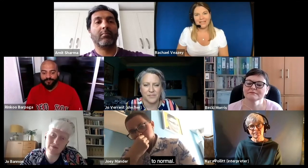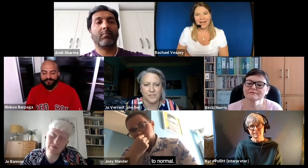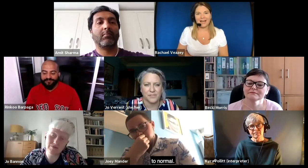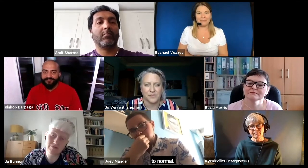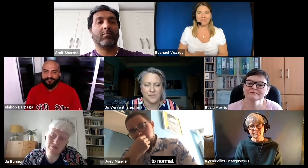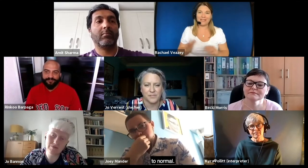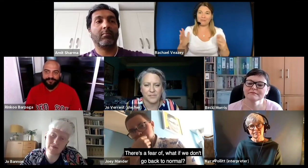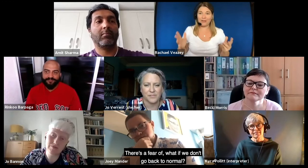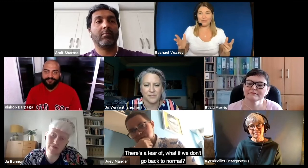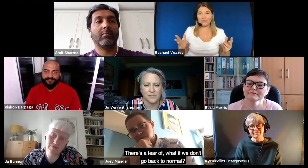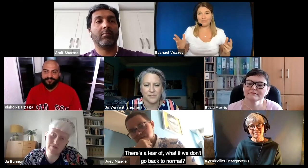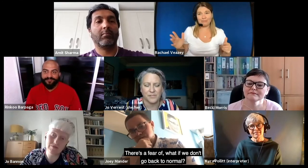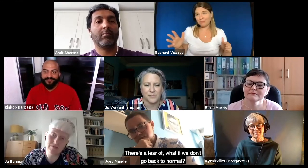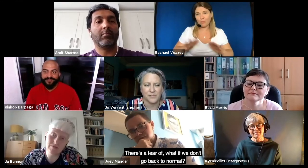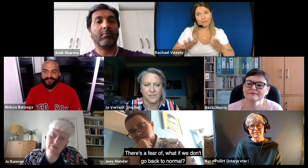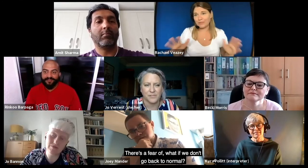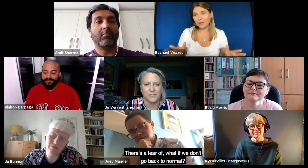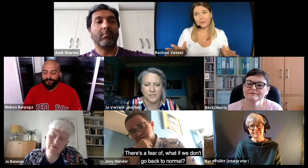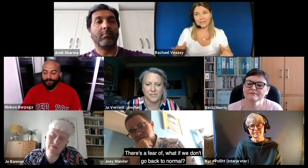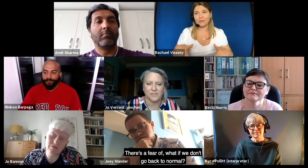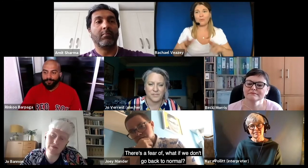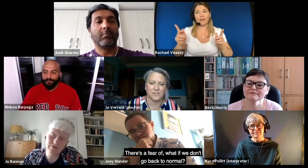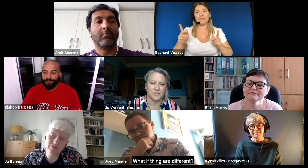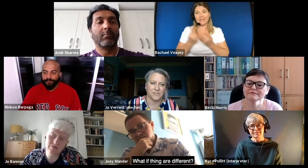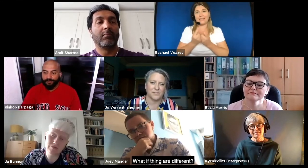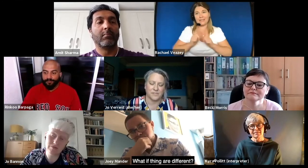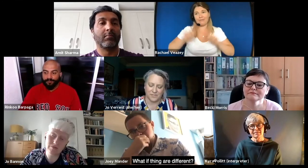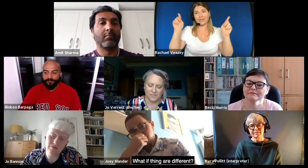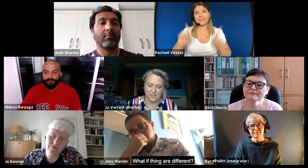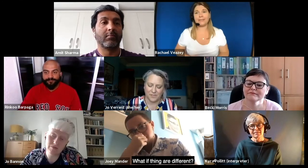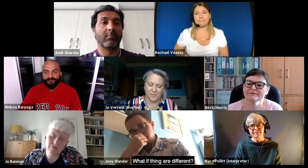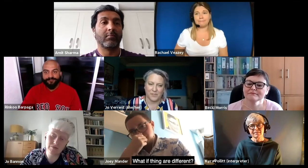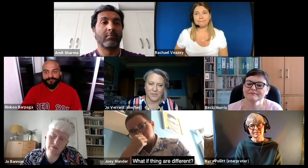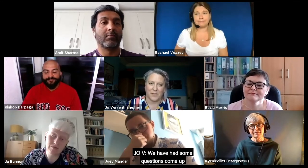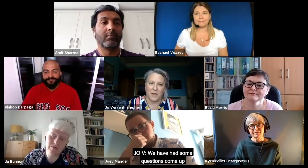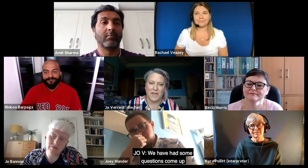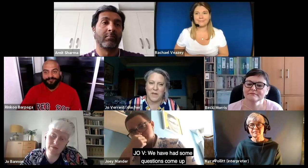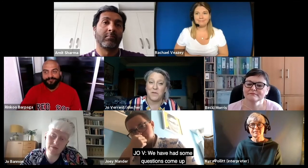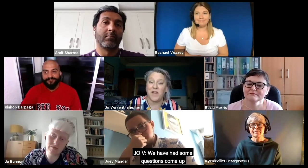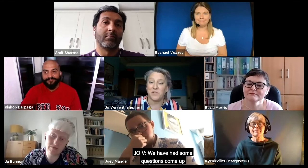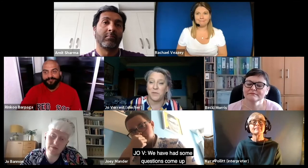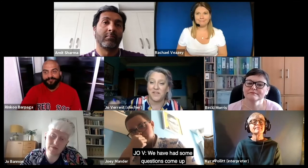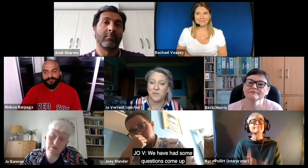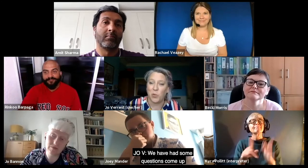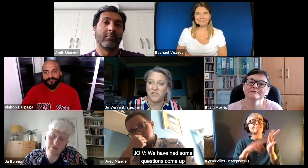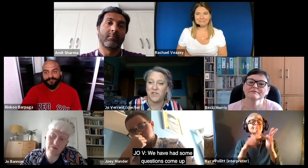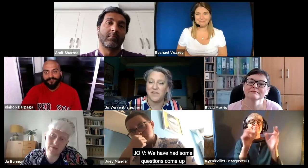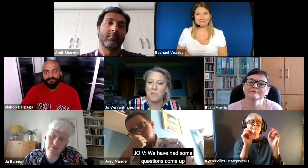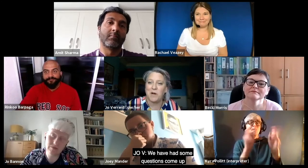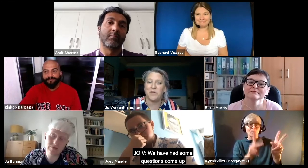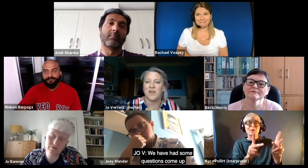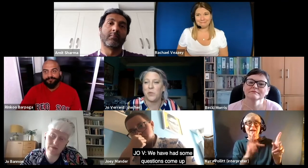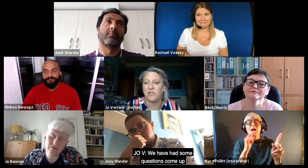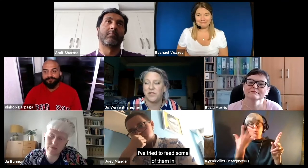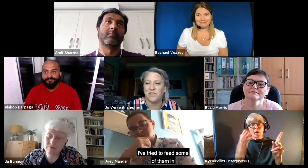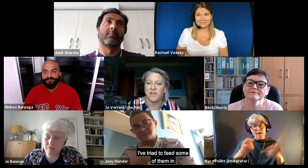normal. There's a fear of, but what if we don't go back to normal? What if things are different? Okay, we've had some questions come